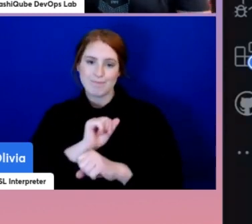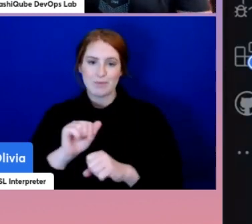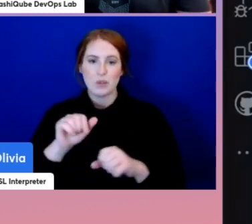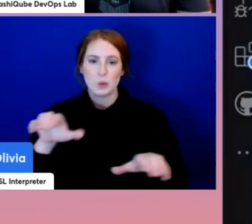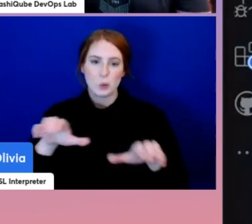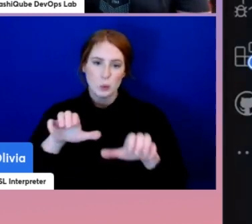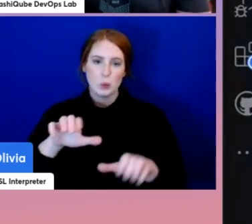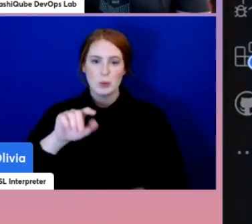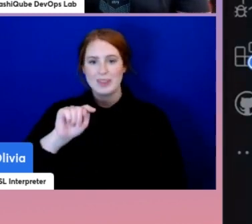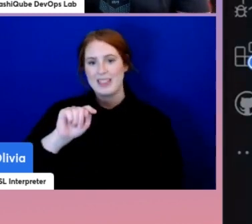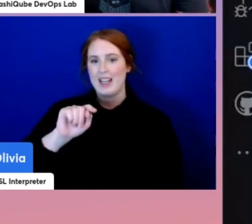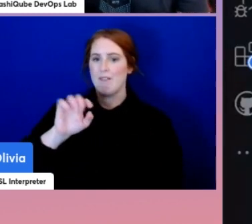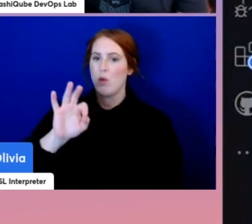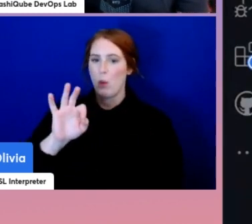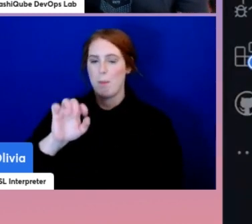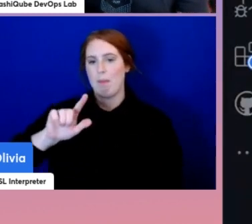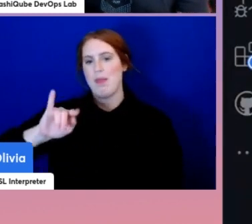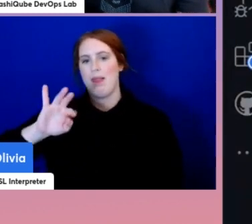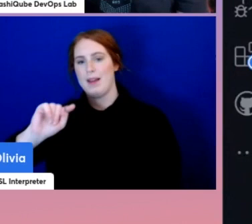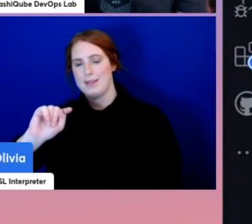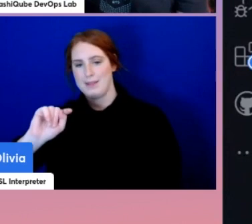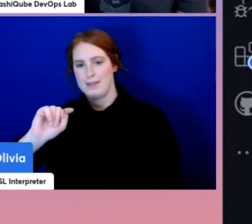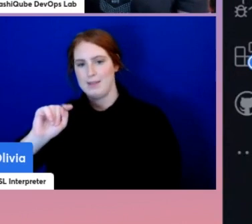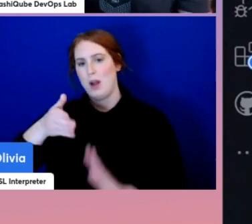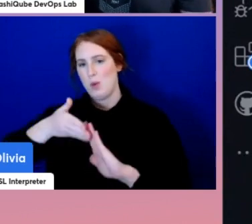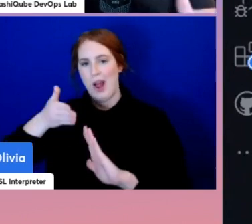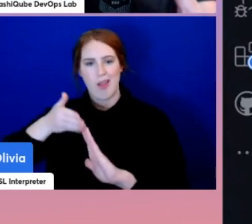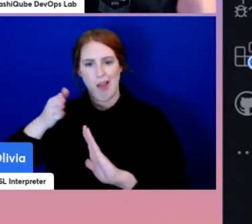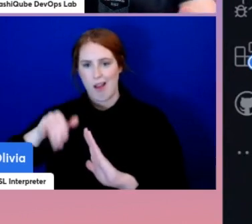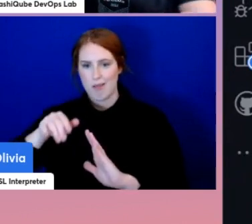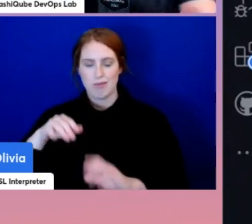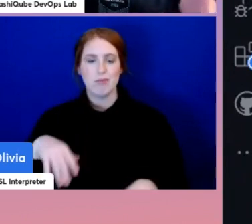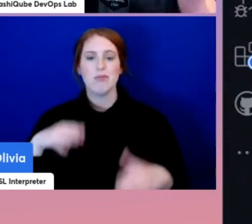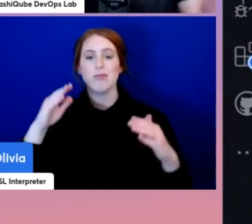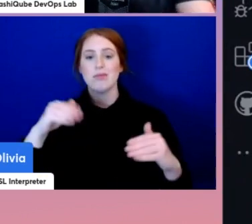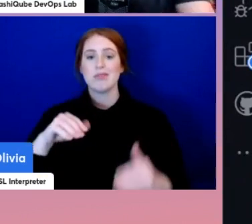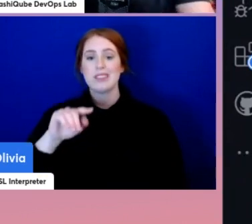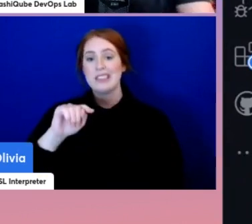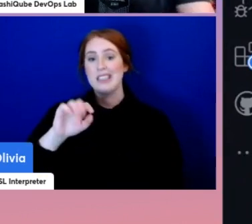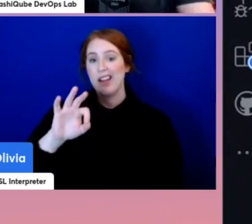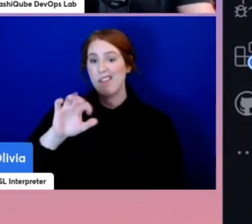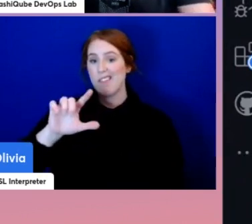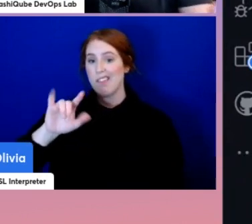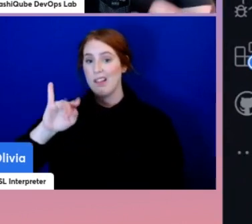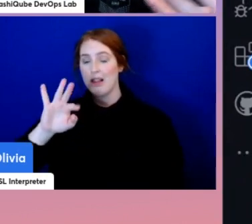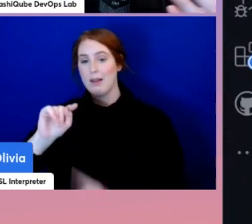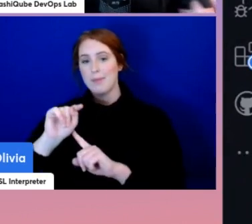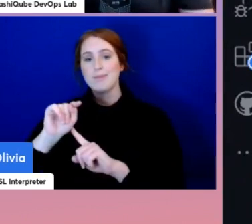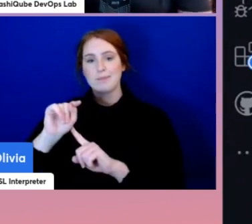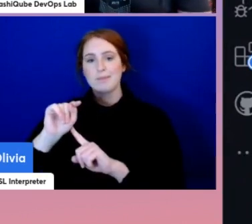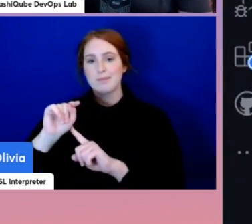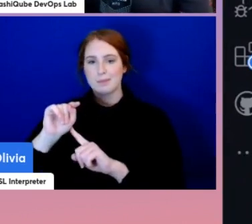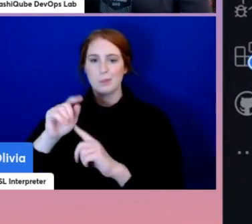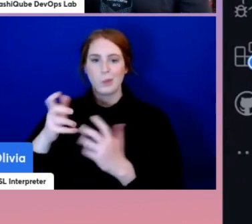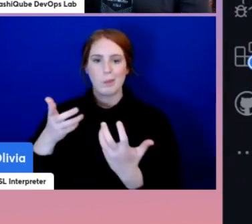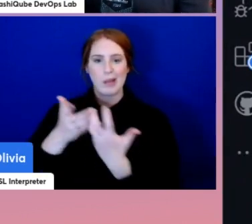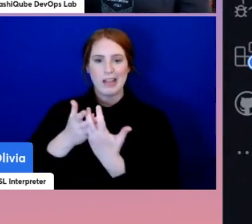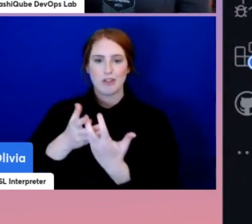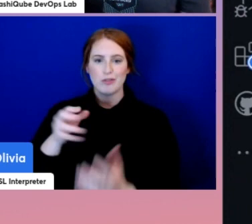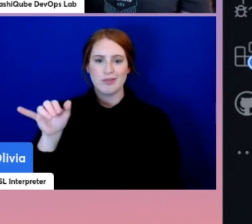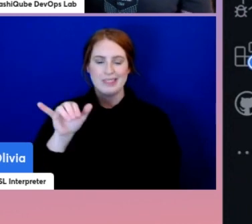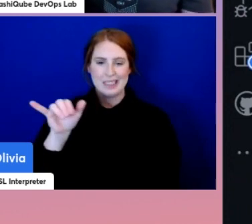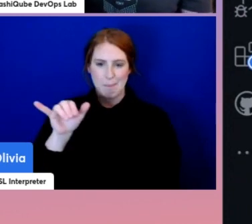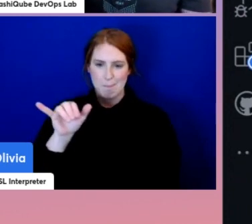and YAML lint for us, right? And then TF-lint is much the same Terraform lint,